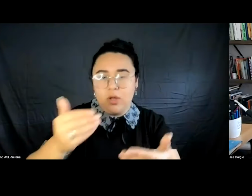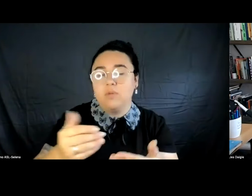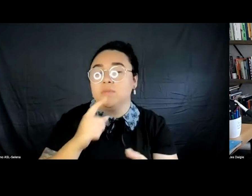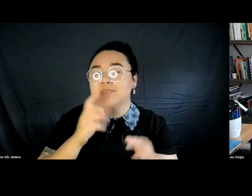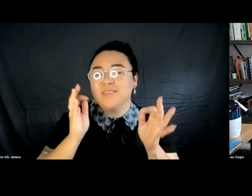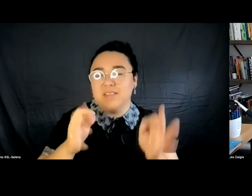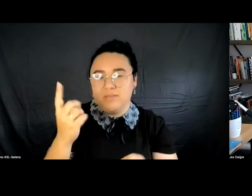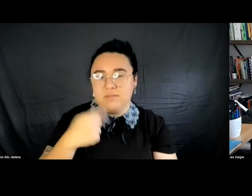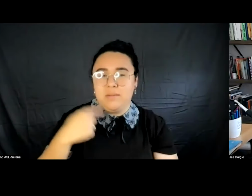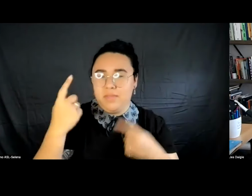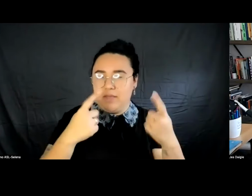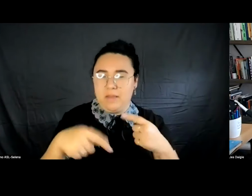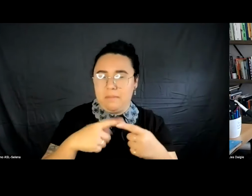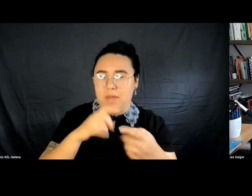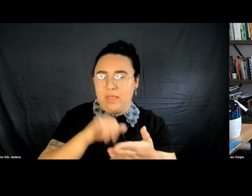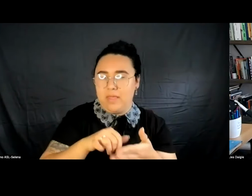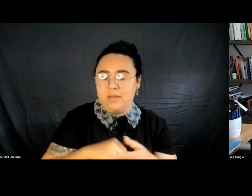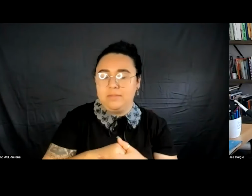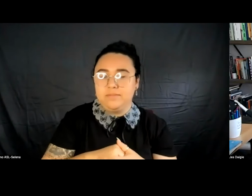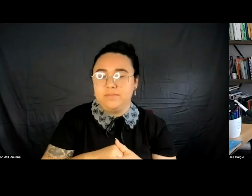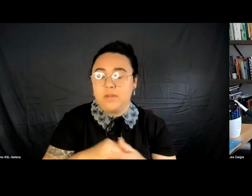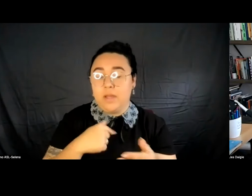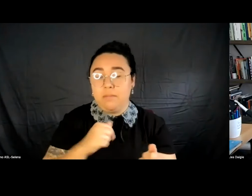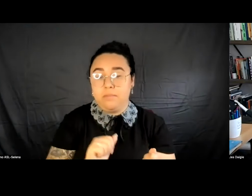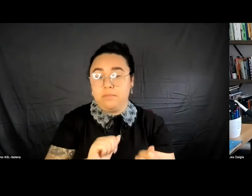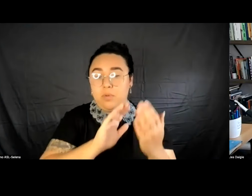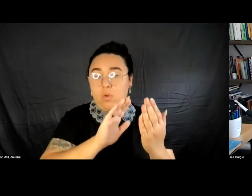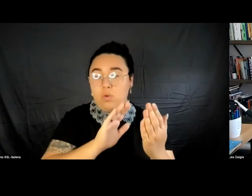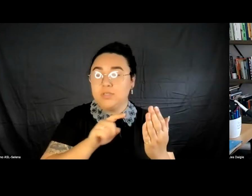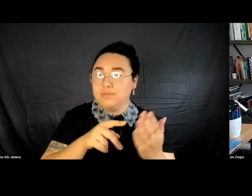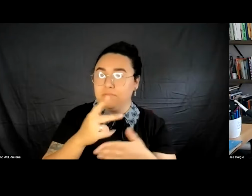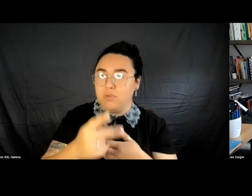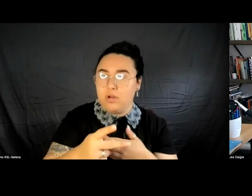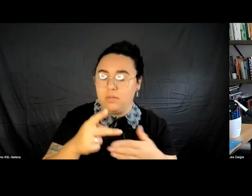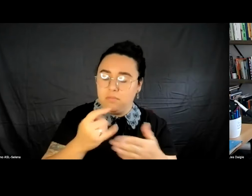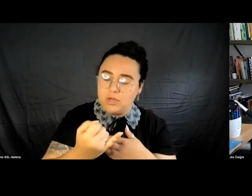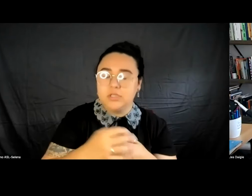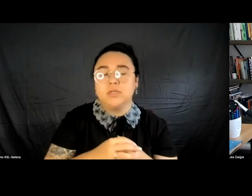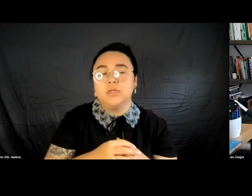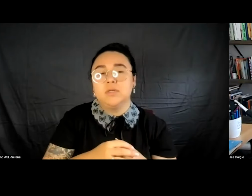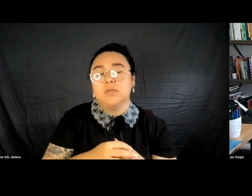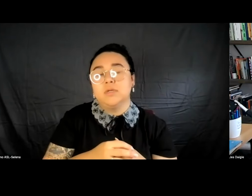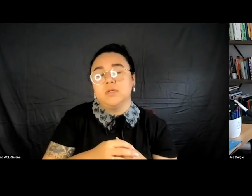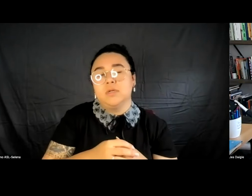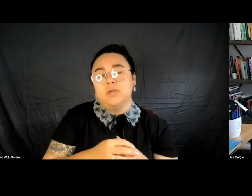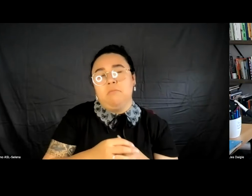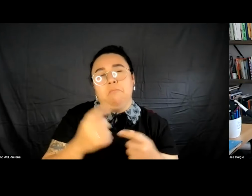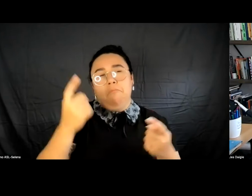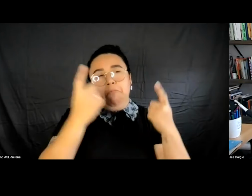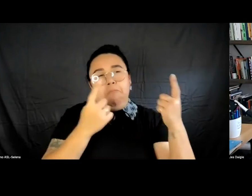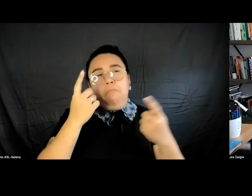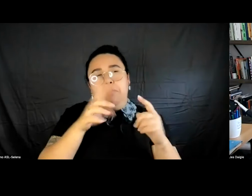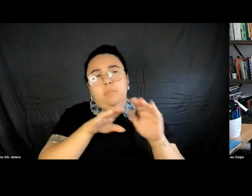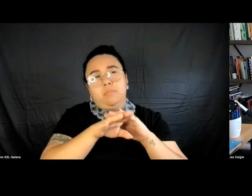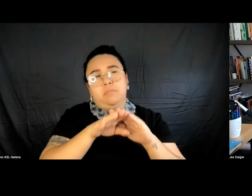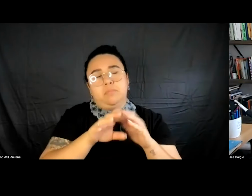that I've been thinking about when, approaching these projects and, thinking about accessibility. How do we